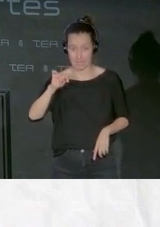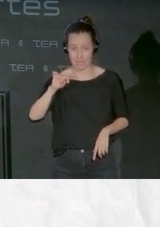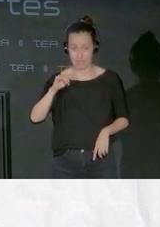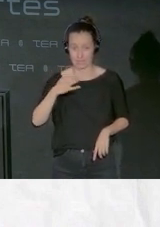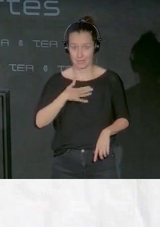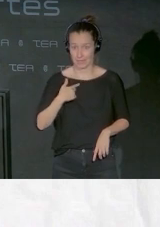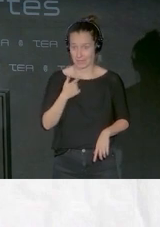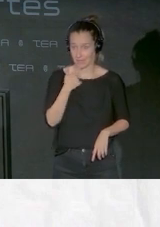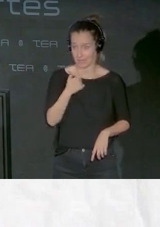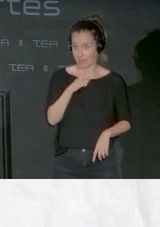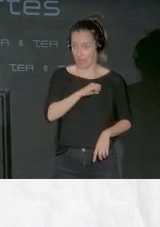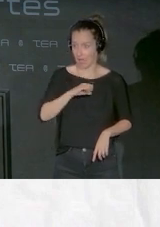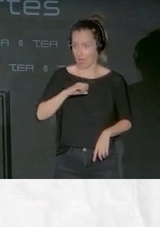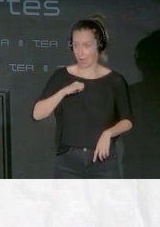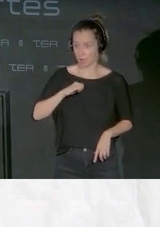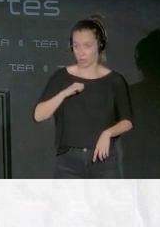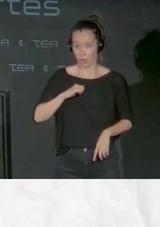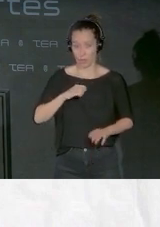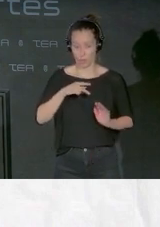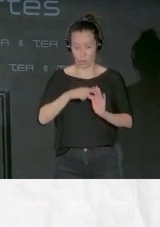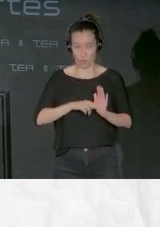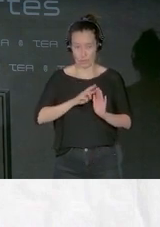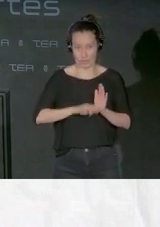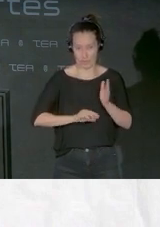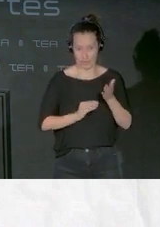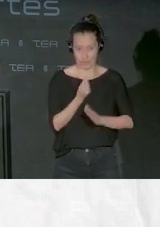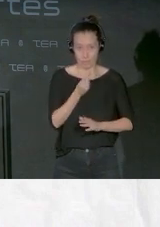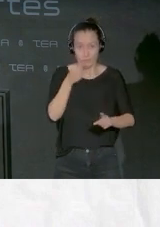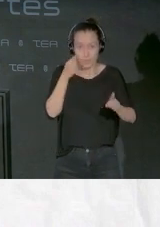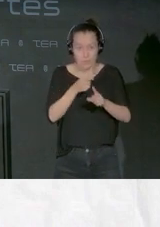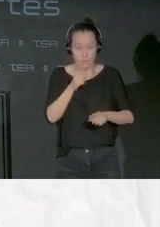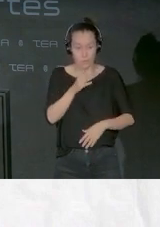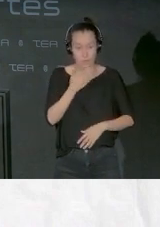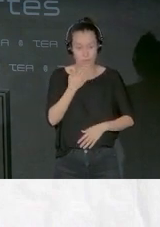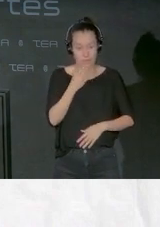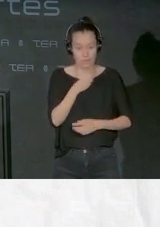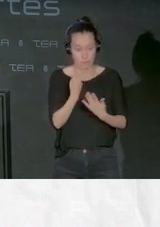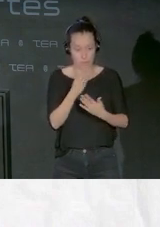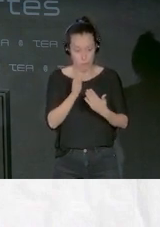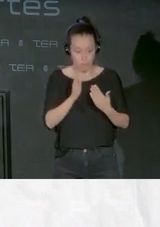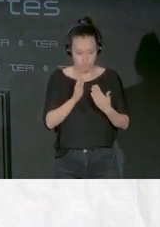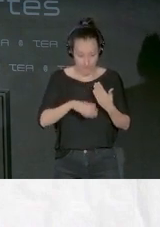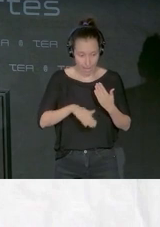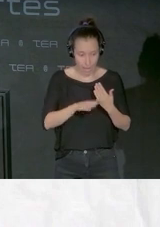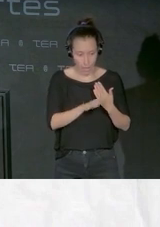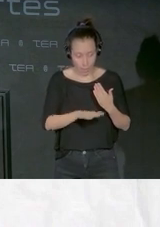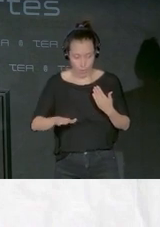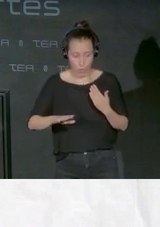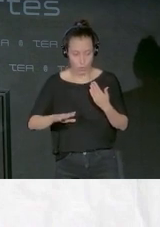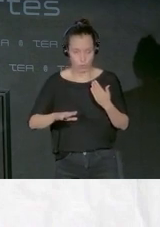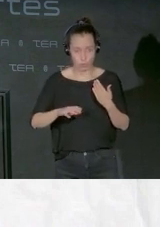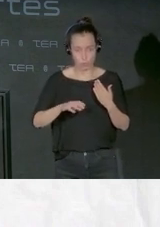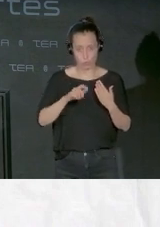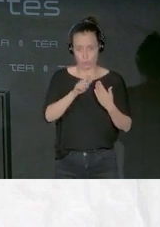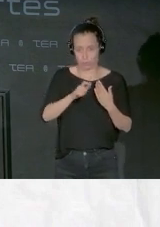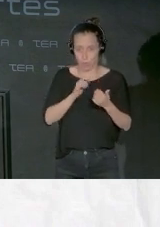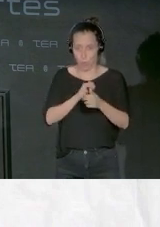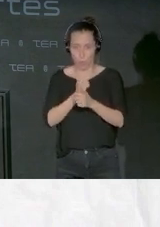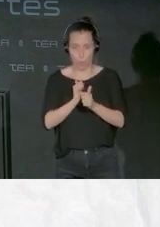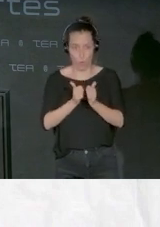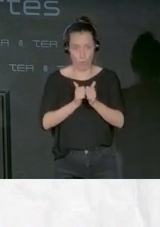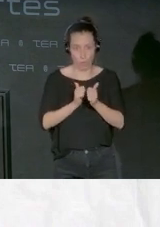better protect consumers. And this is really a crucial element that sort of helps the